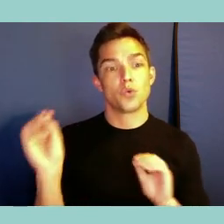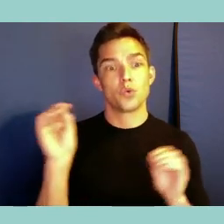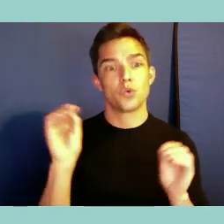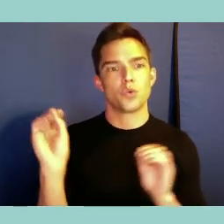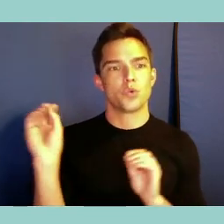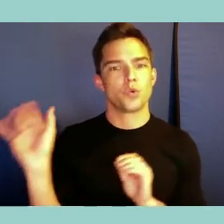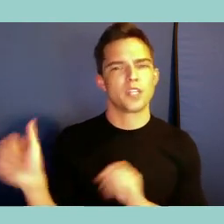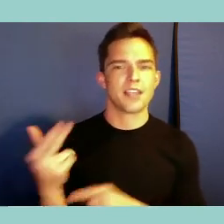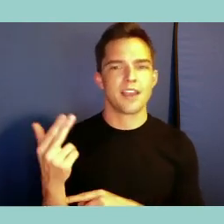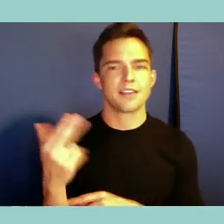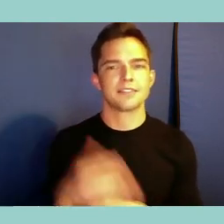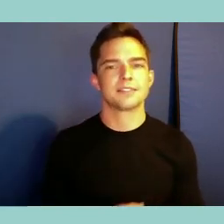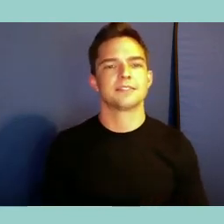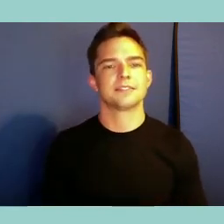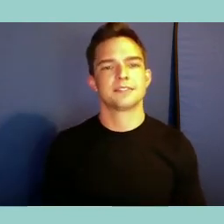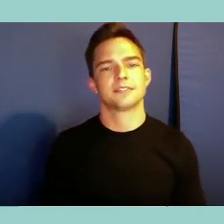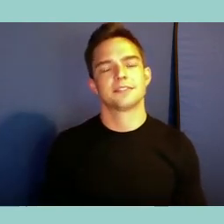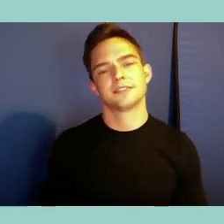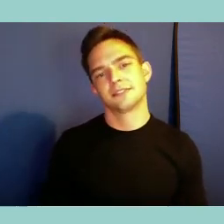Ooh, yeah.